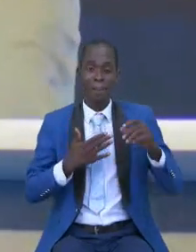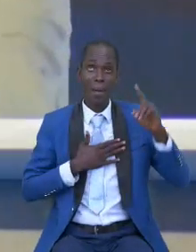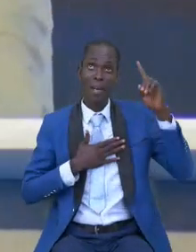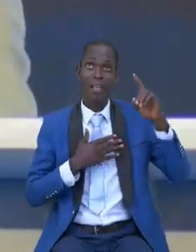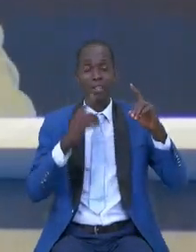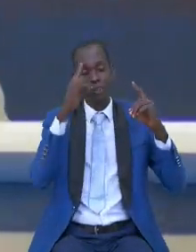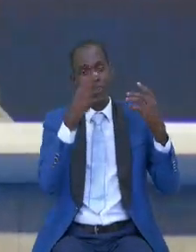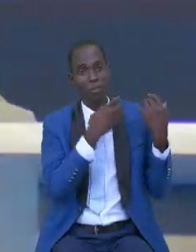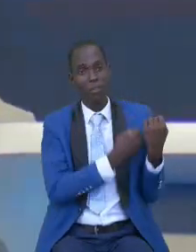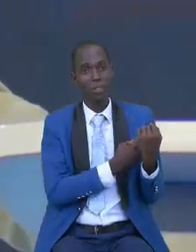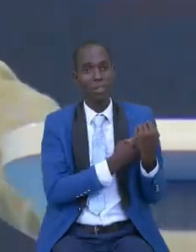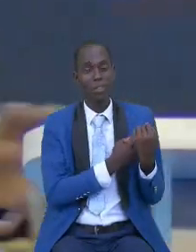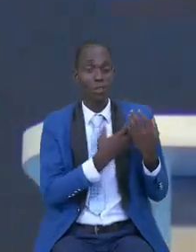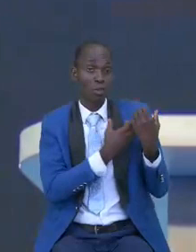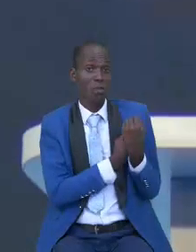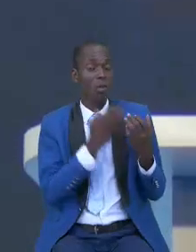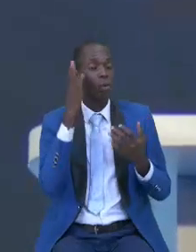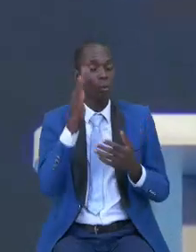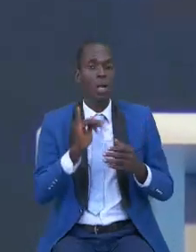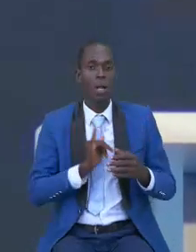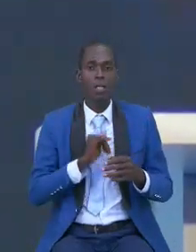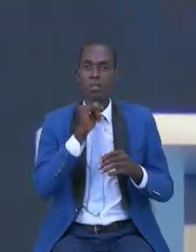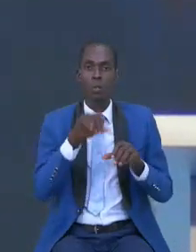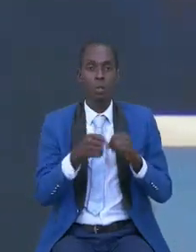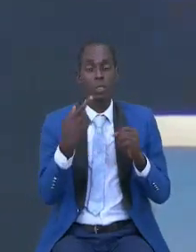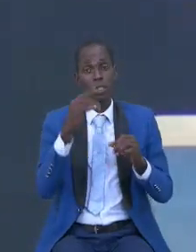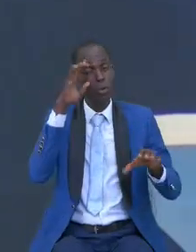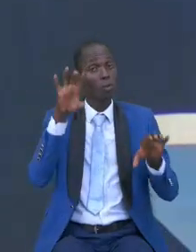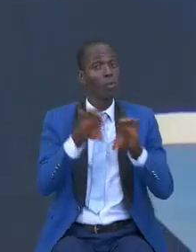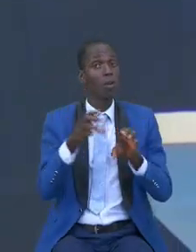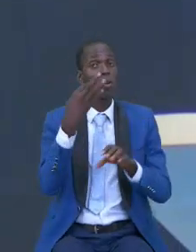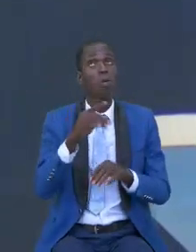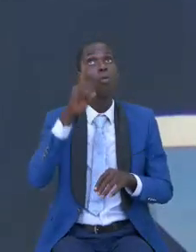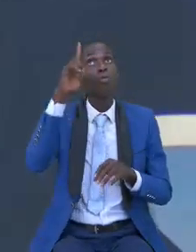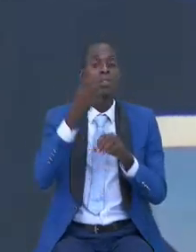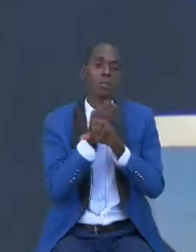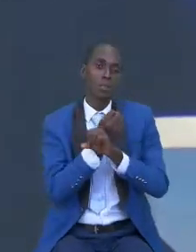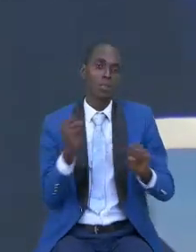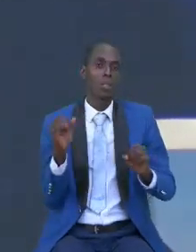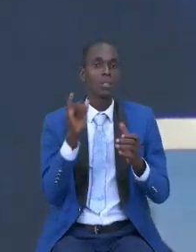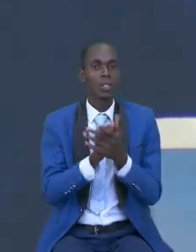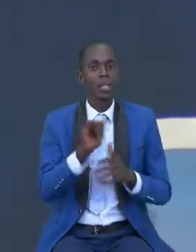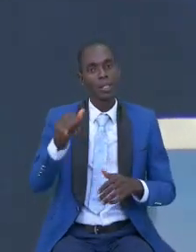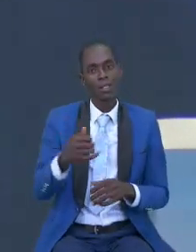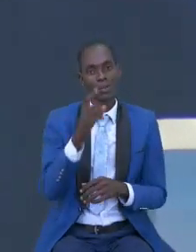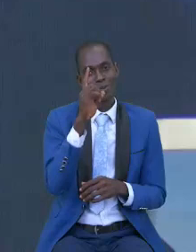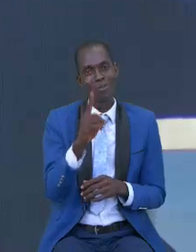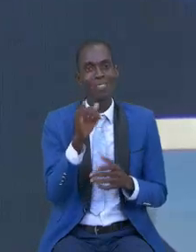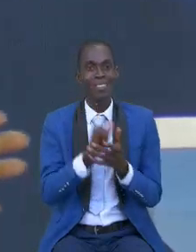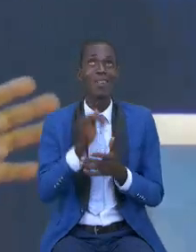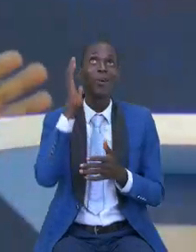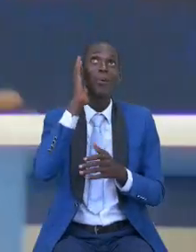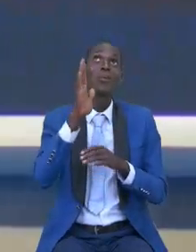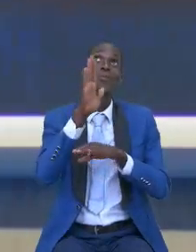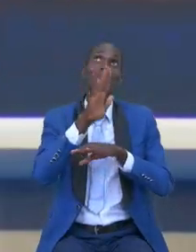I not break. The covenant of his salvation, that whosoever will call on